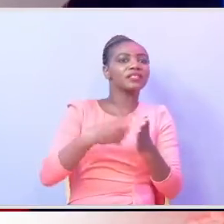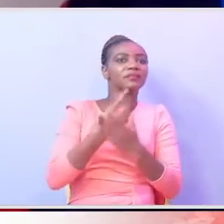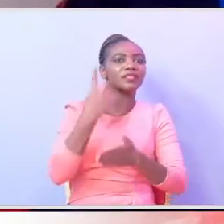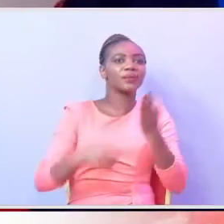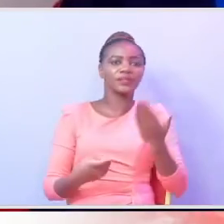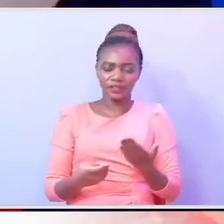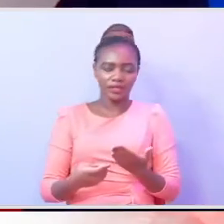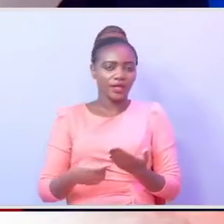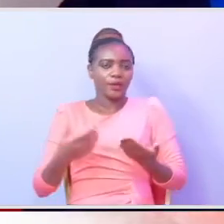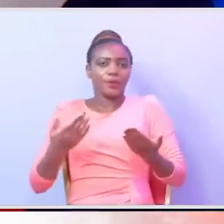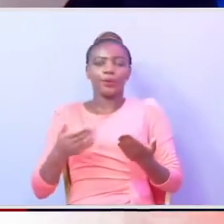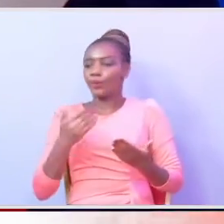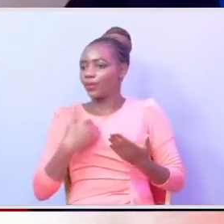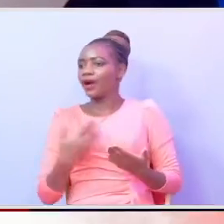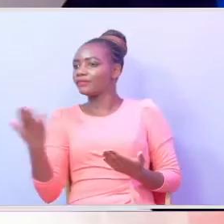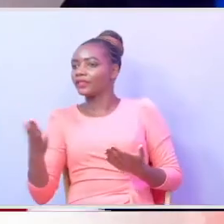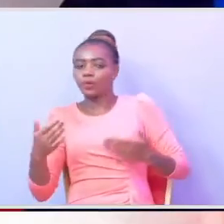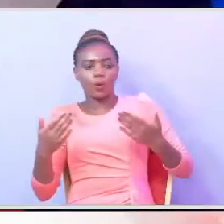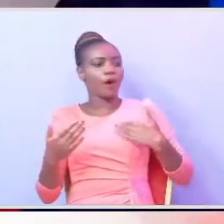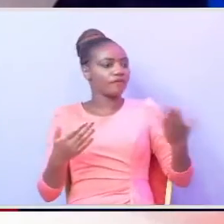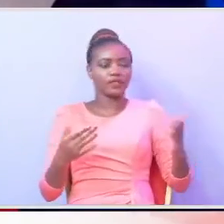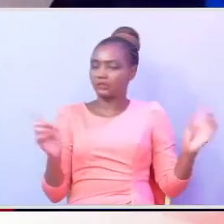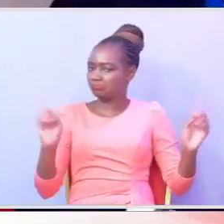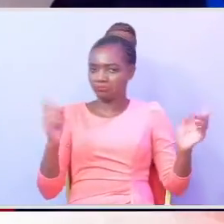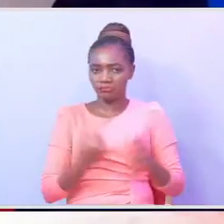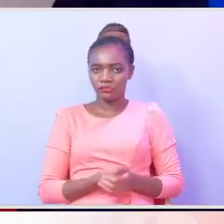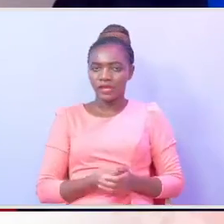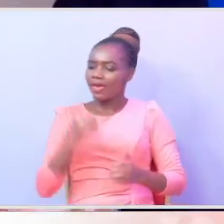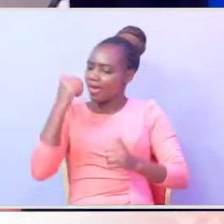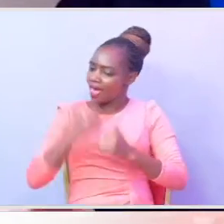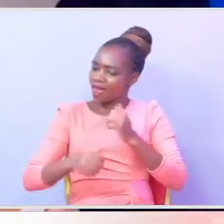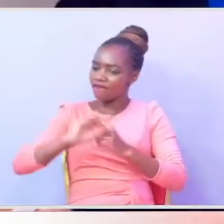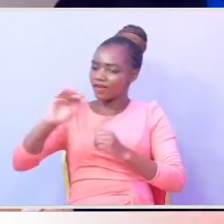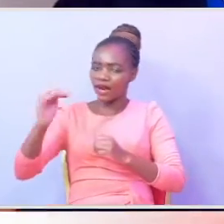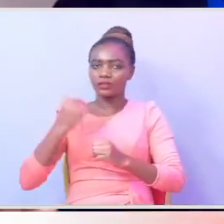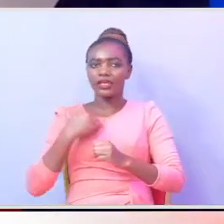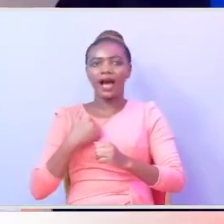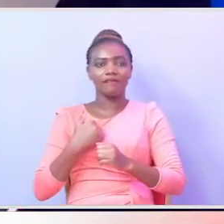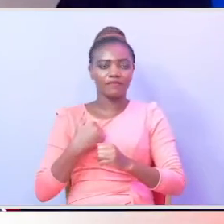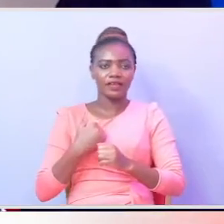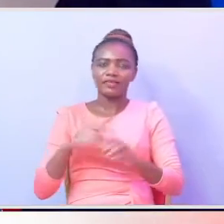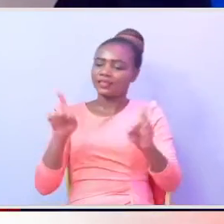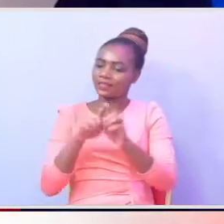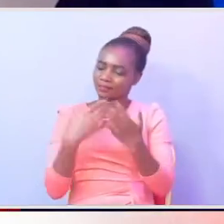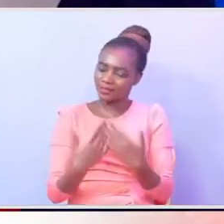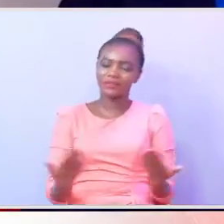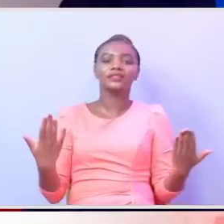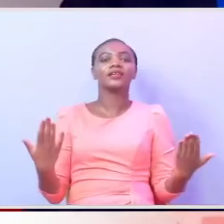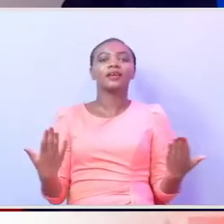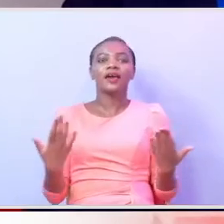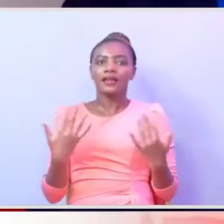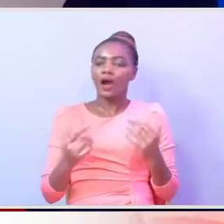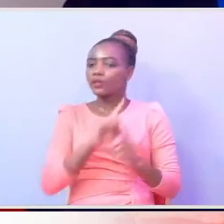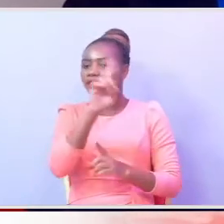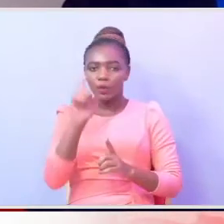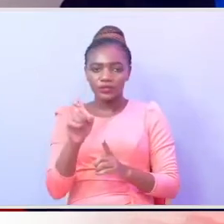this county, we don't have this and we don't have the other. Every county has exactly the same things. It's a question of